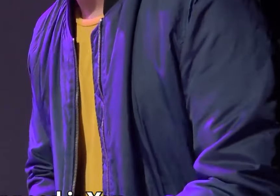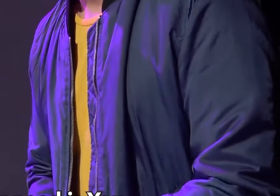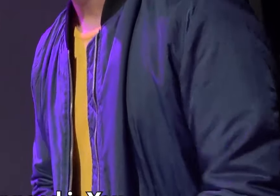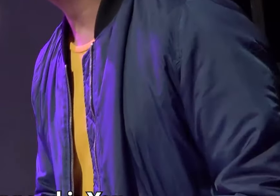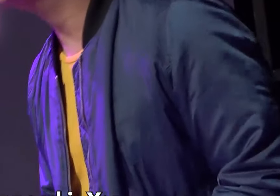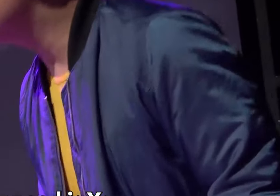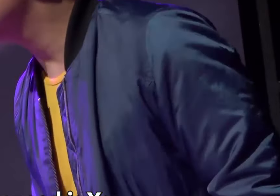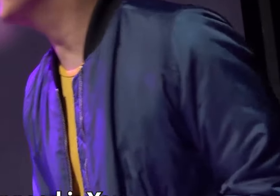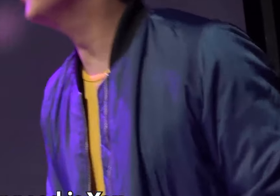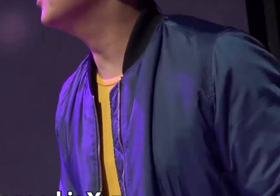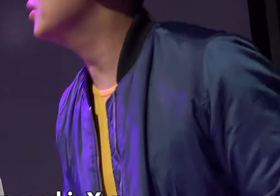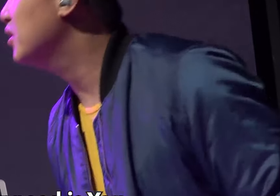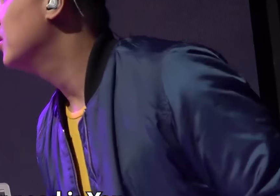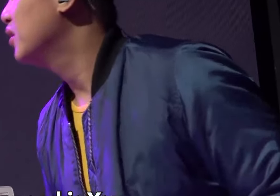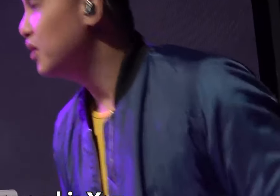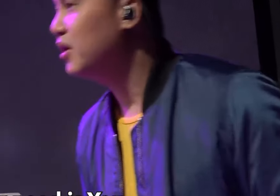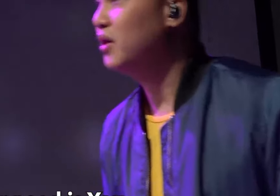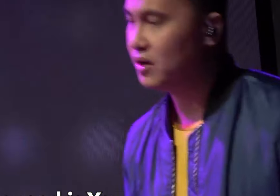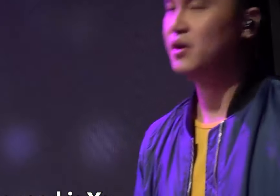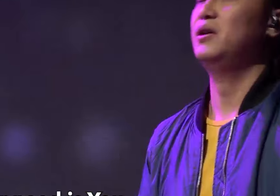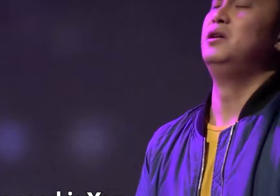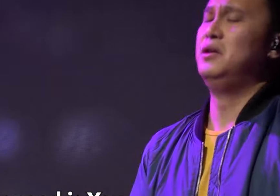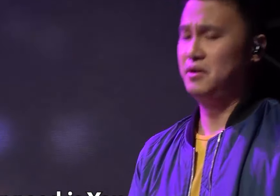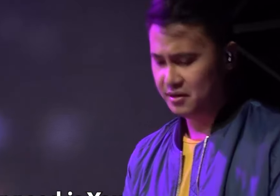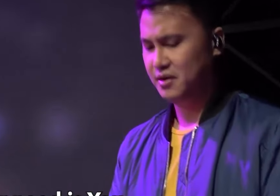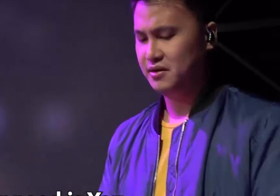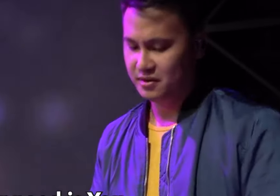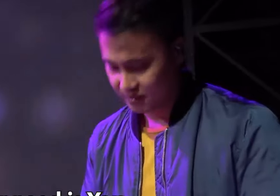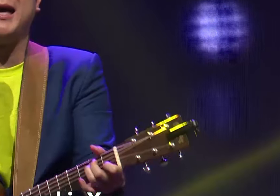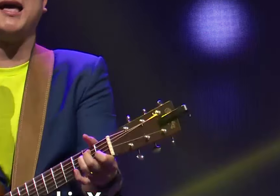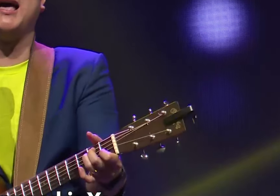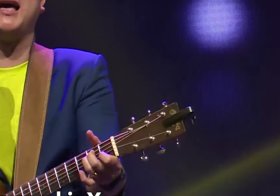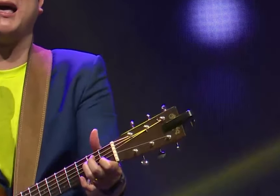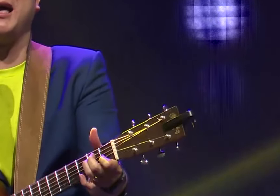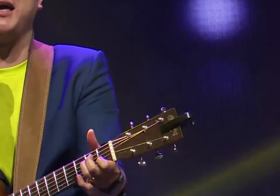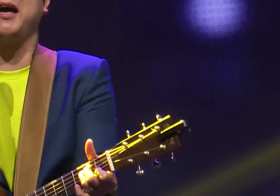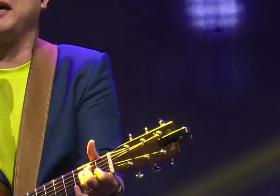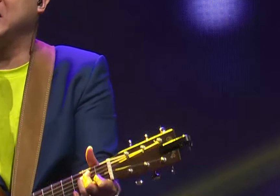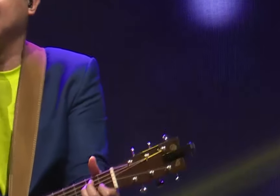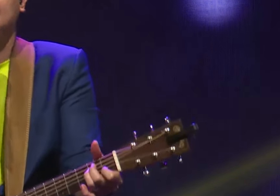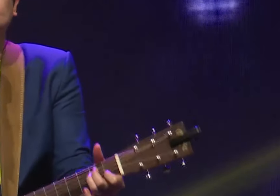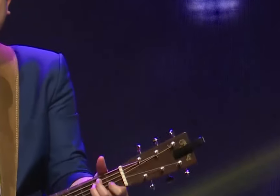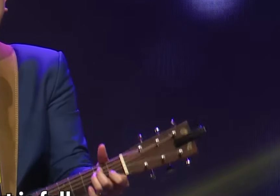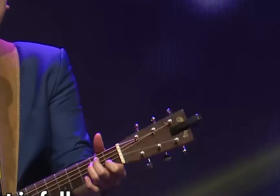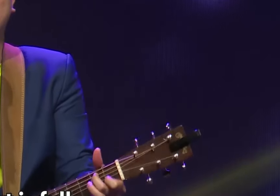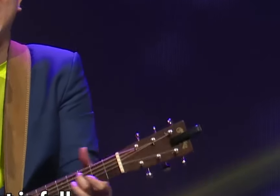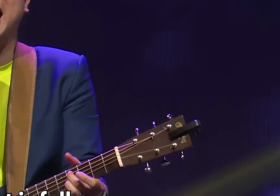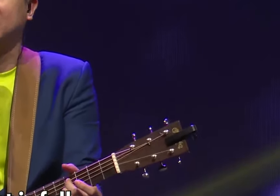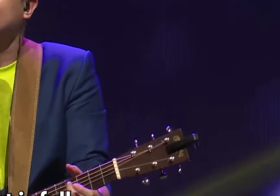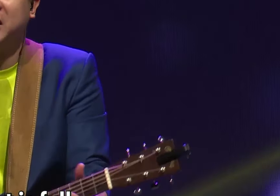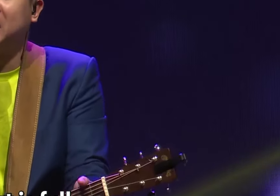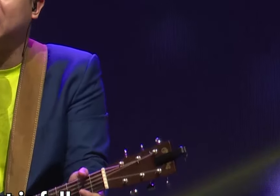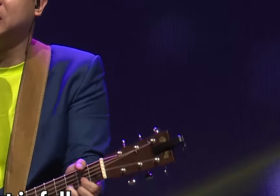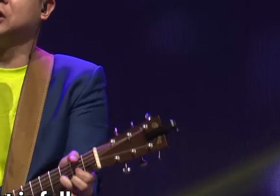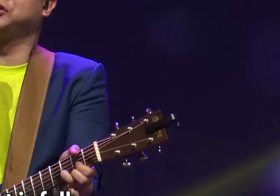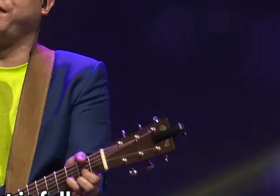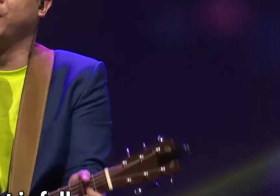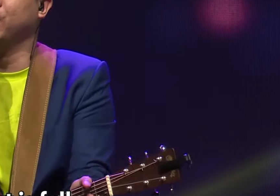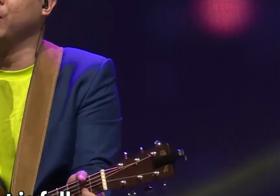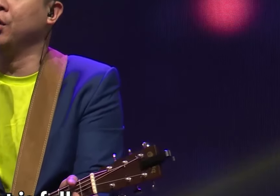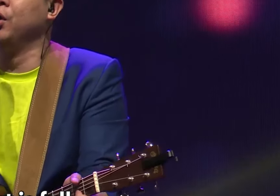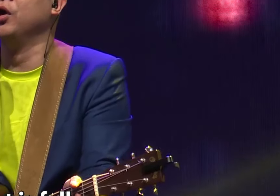need is you. My heart is full. My heart